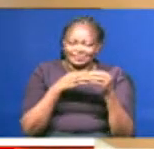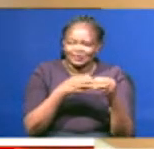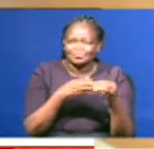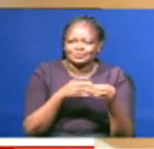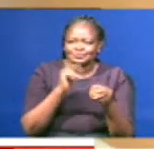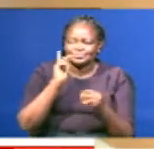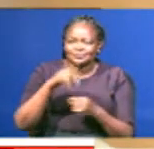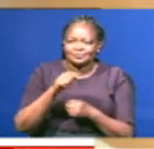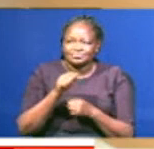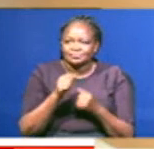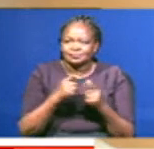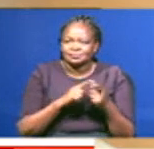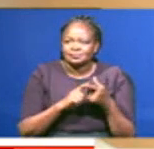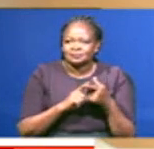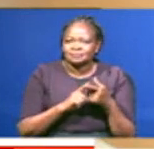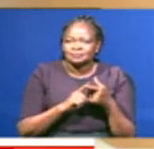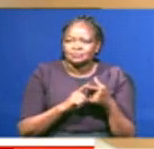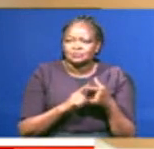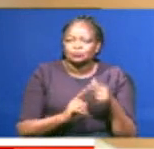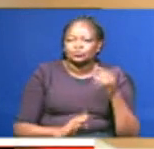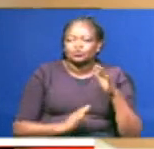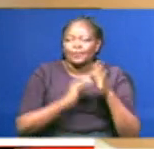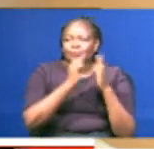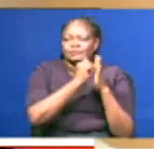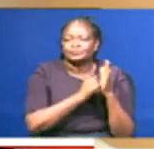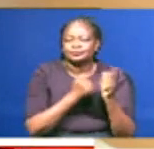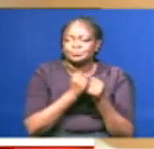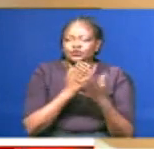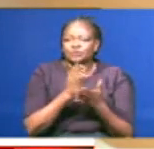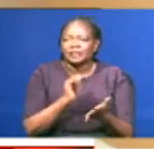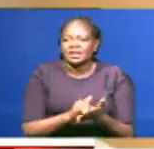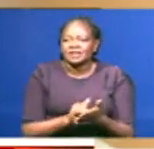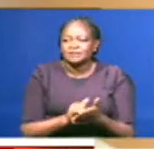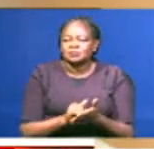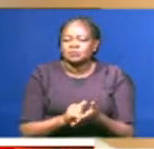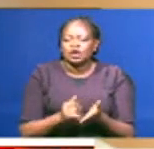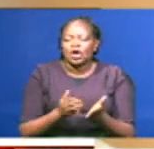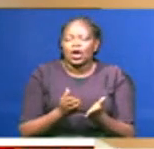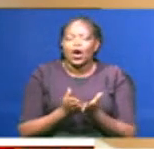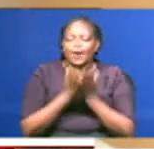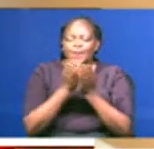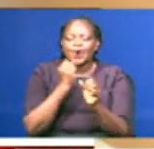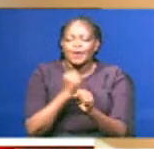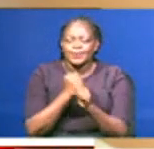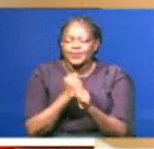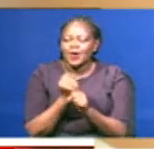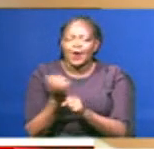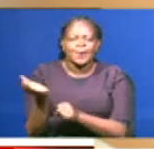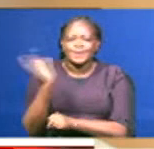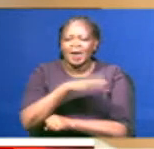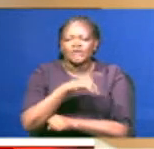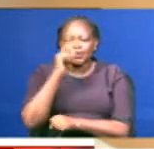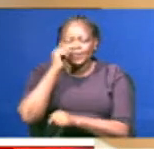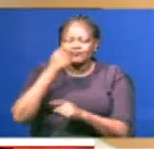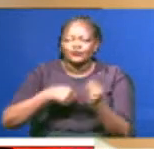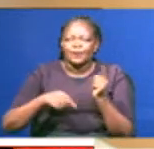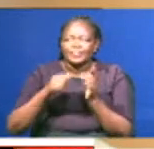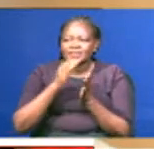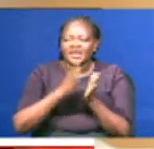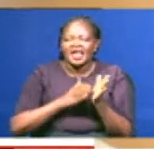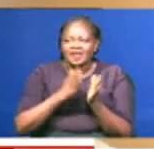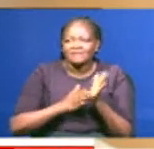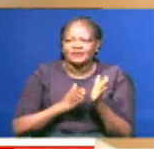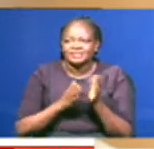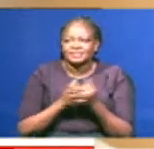ports. Top on the agenda will be to ensure port operations are reverted to Mombasa from the Naivasha Inland